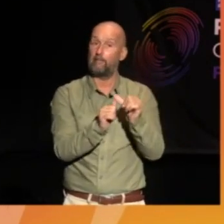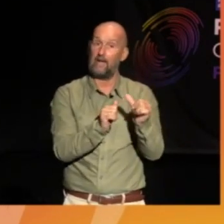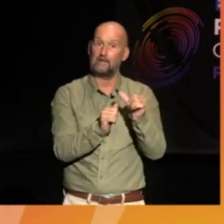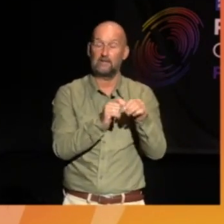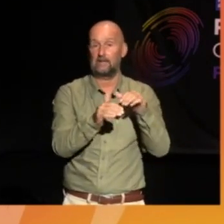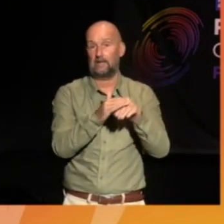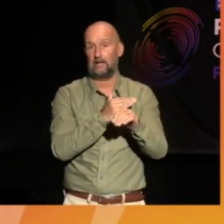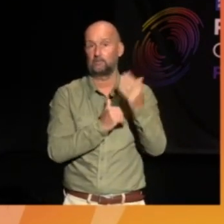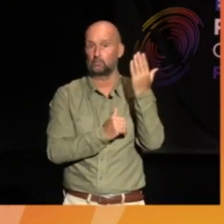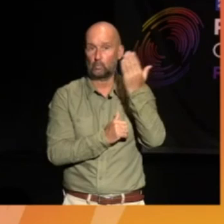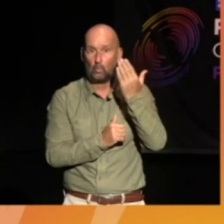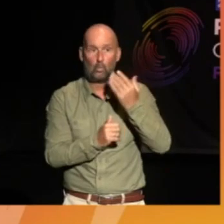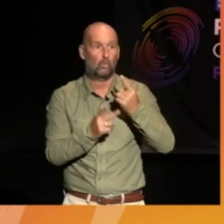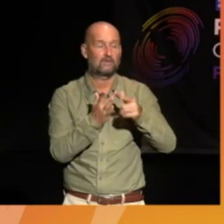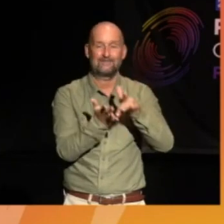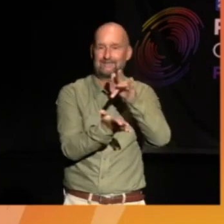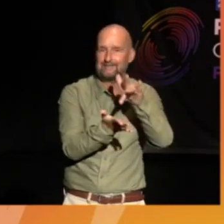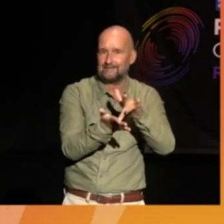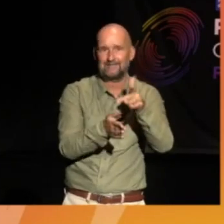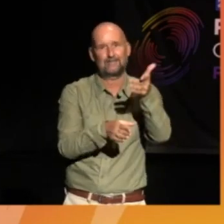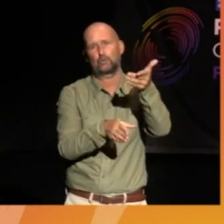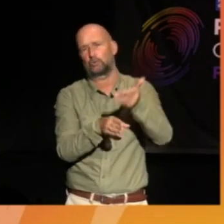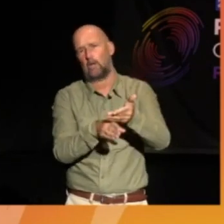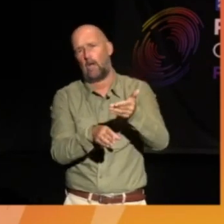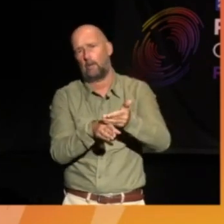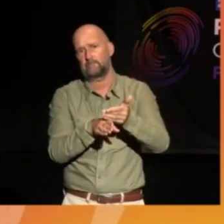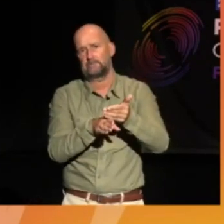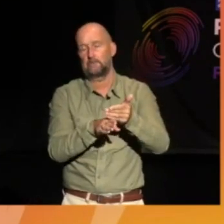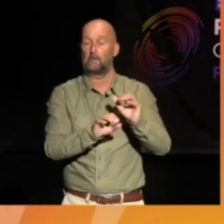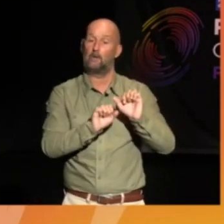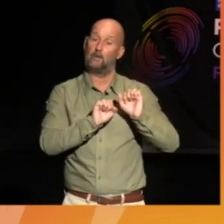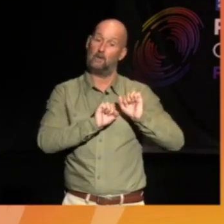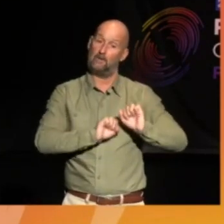colleges, universities, and jobs, they